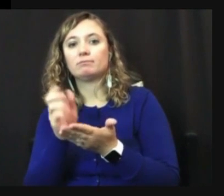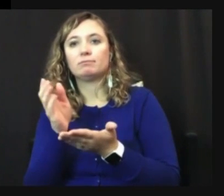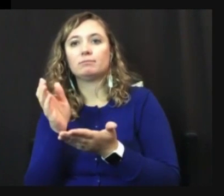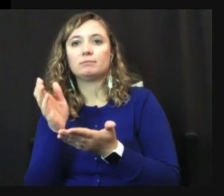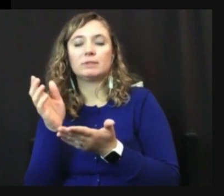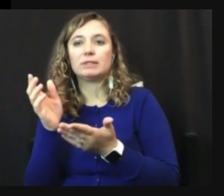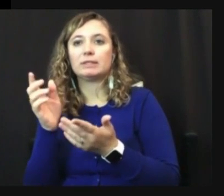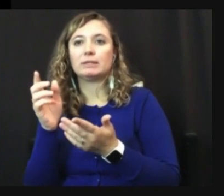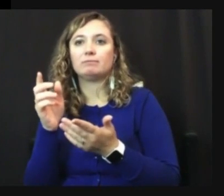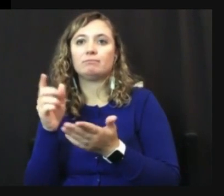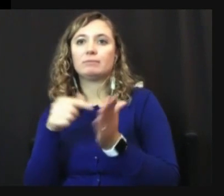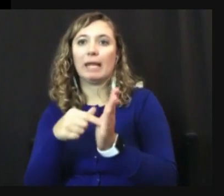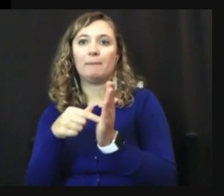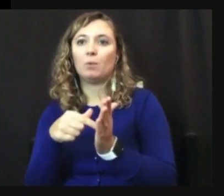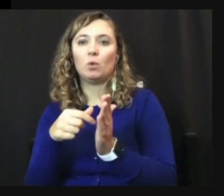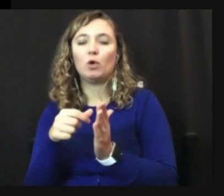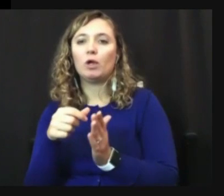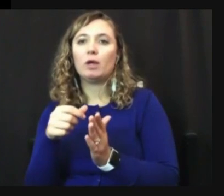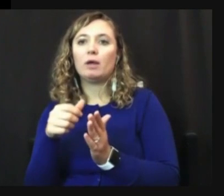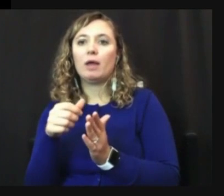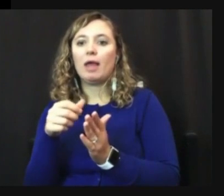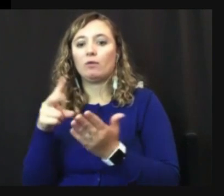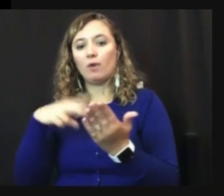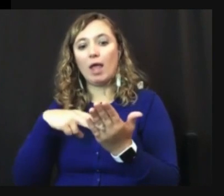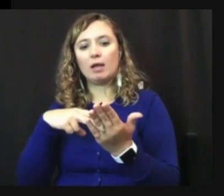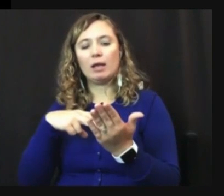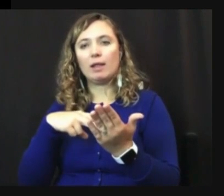way. And